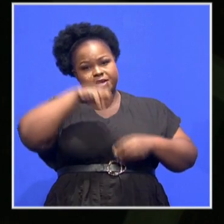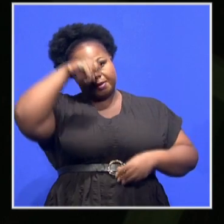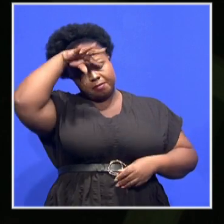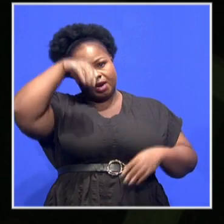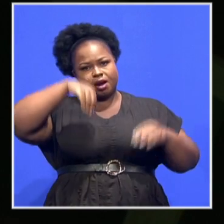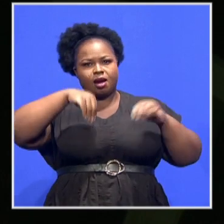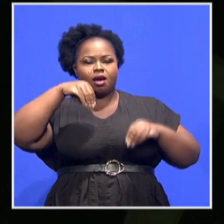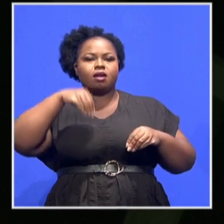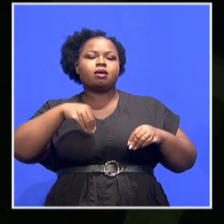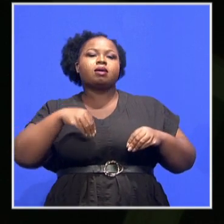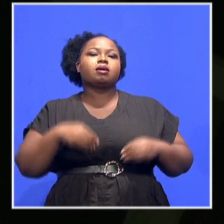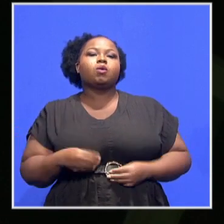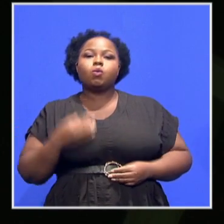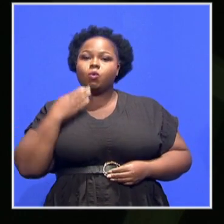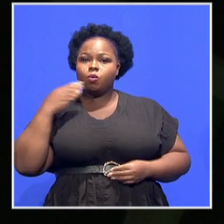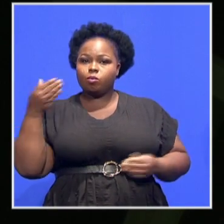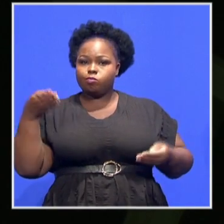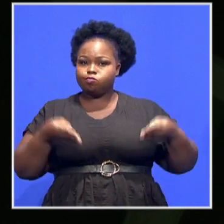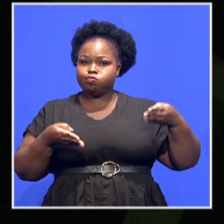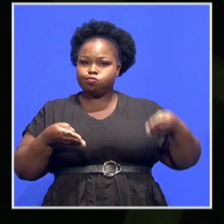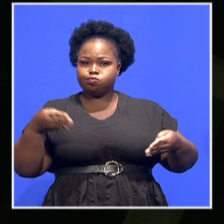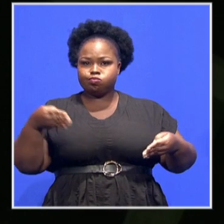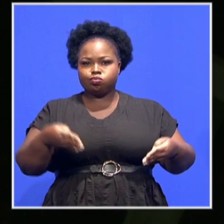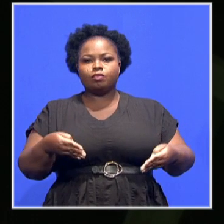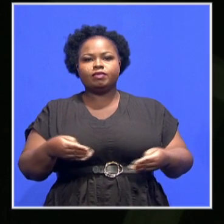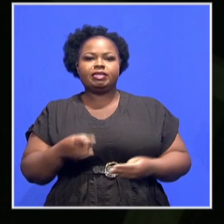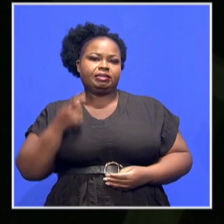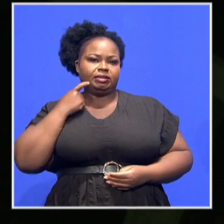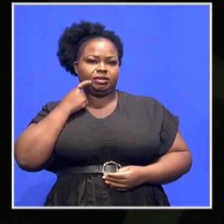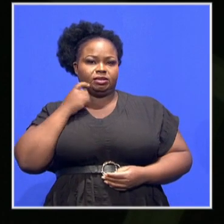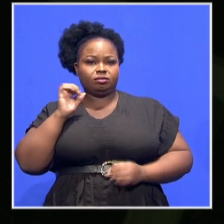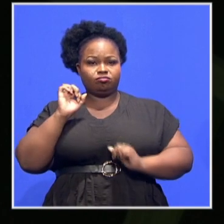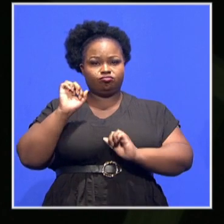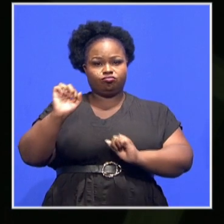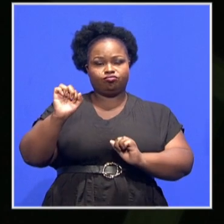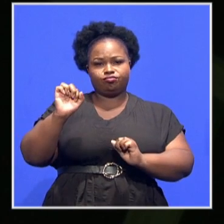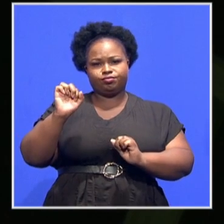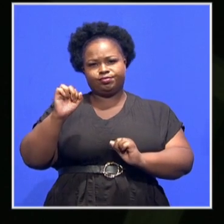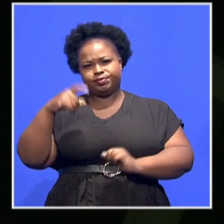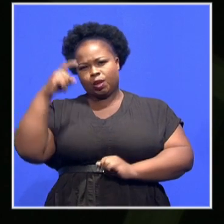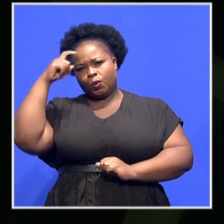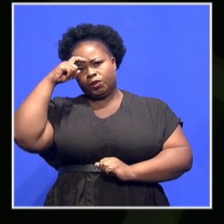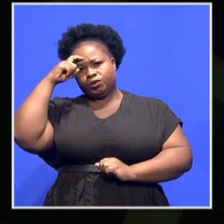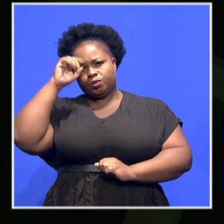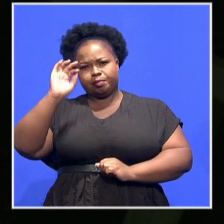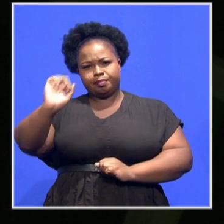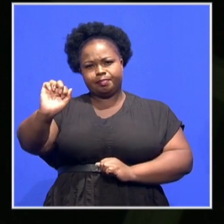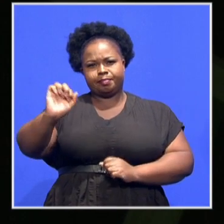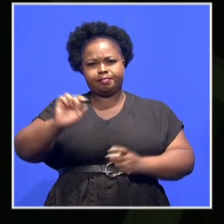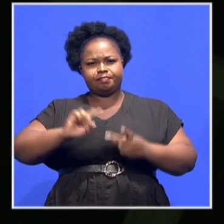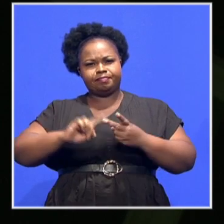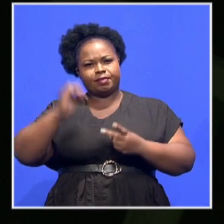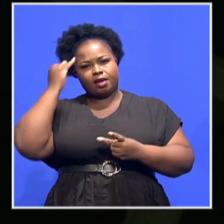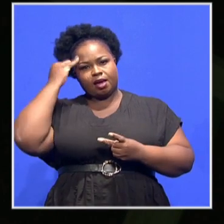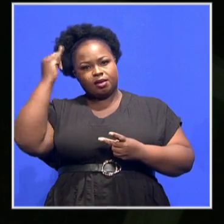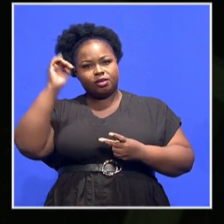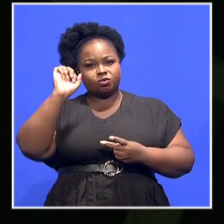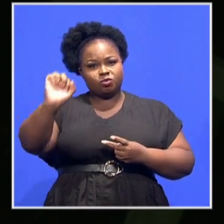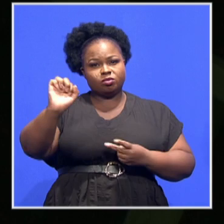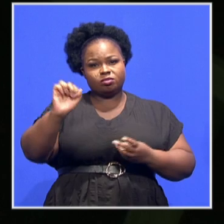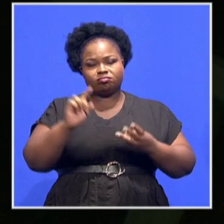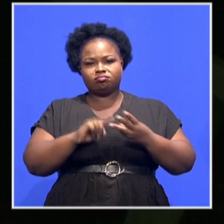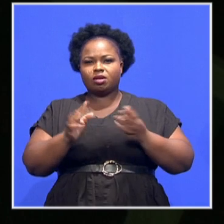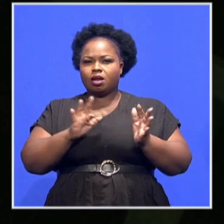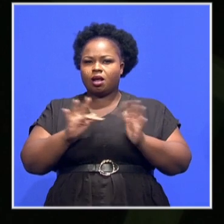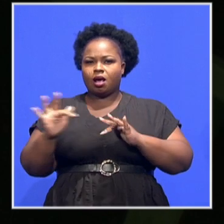and they will be able to share their wisdom, their new ideas of how this industry